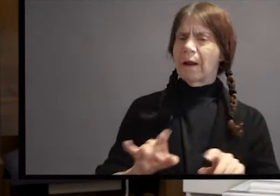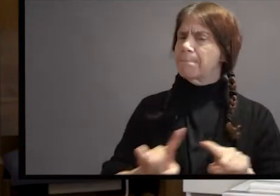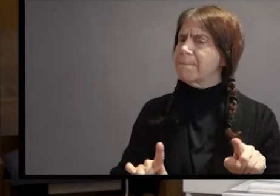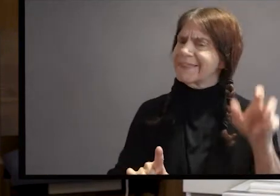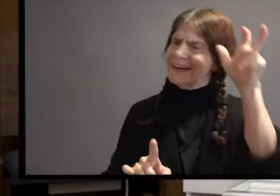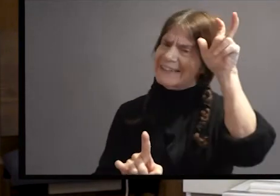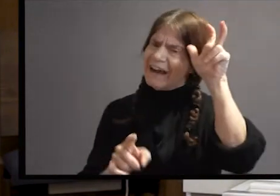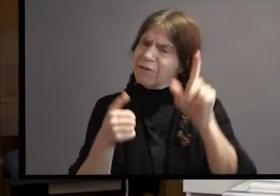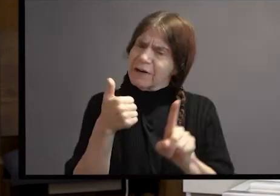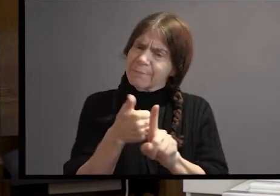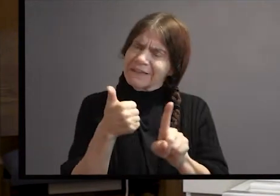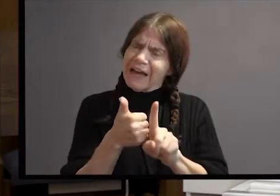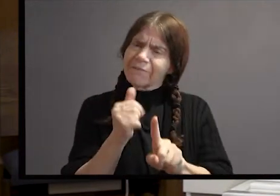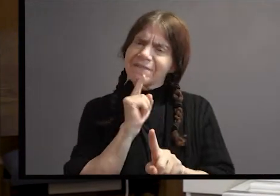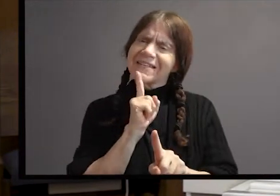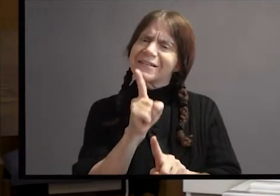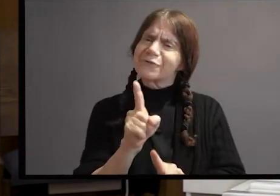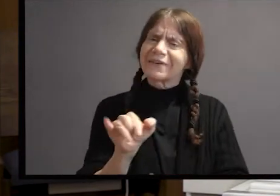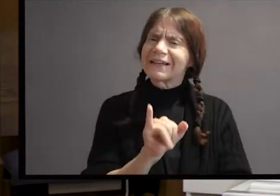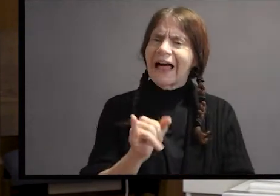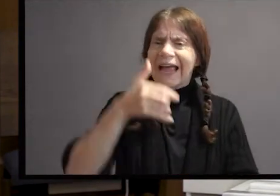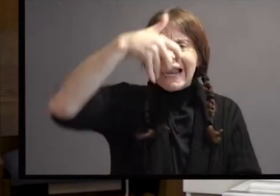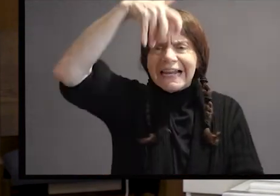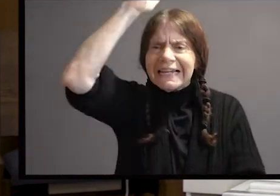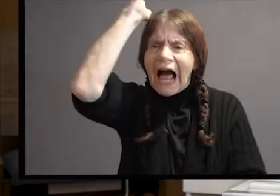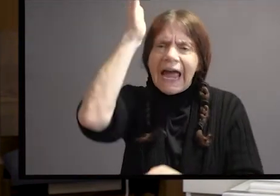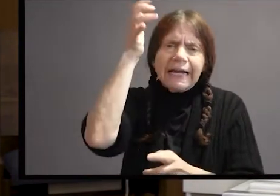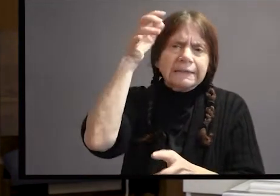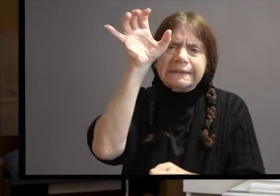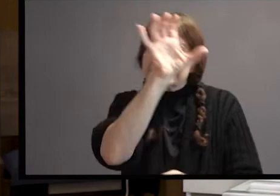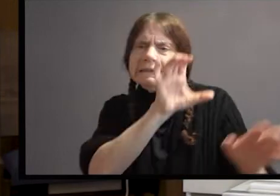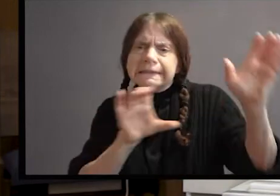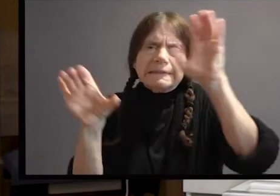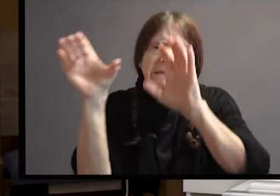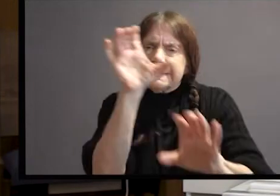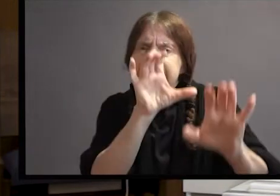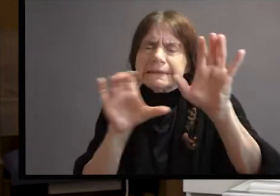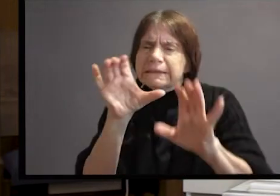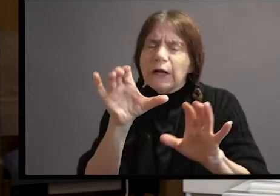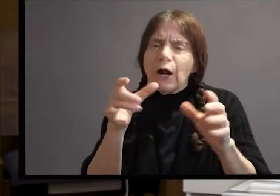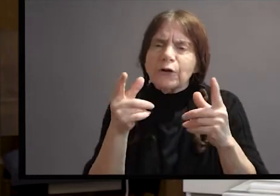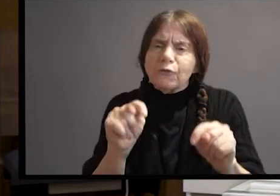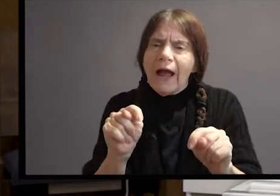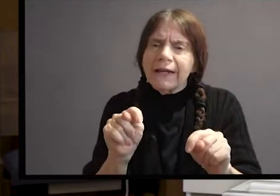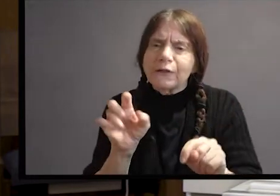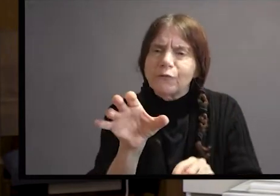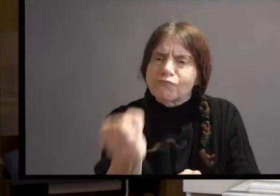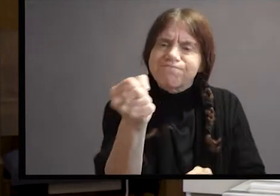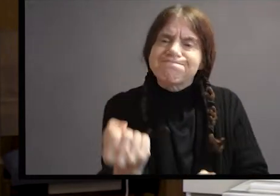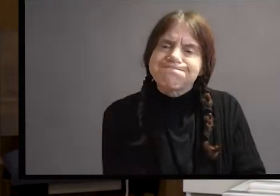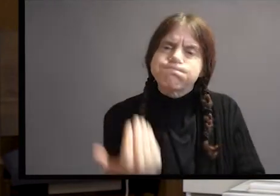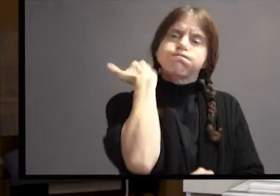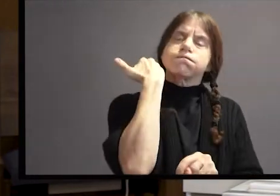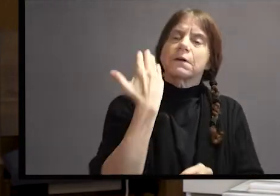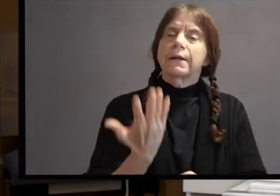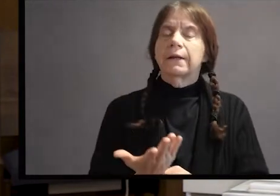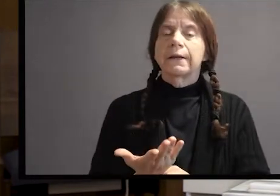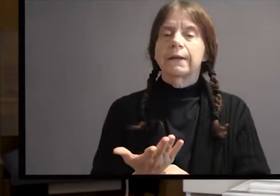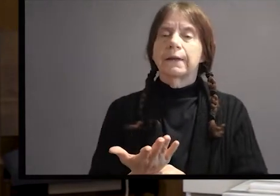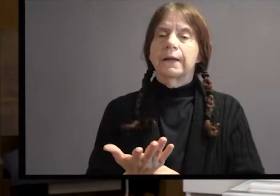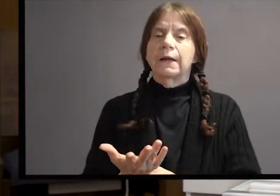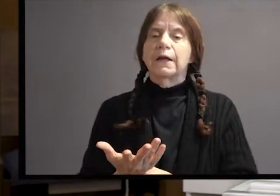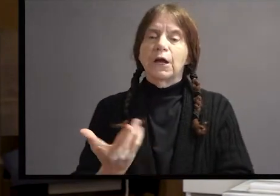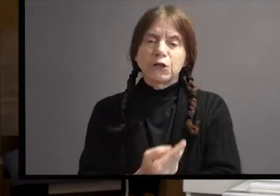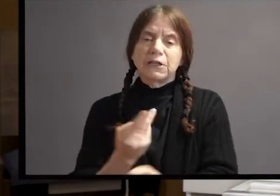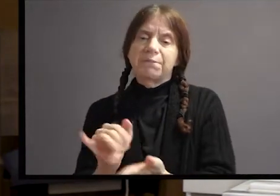seeking whom he may devour. And he especially preys upon the sheep that have wandered from the flock, and he